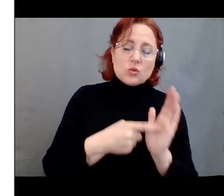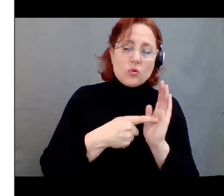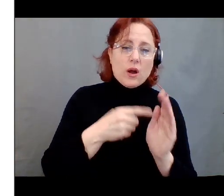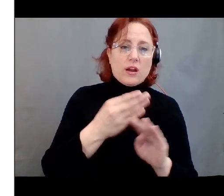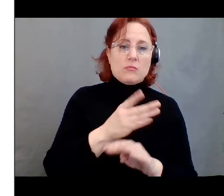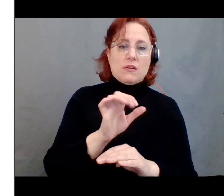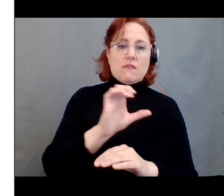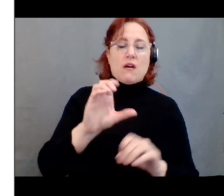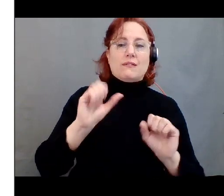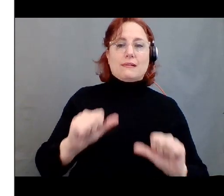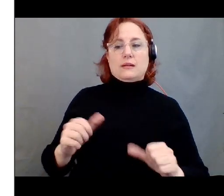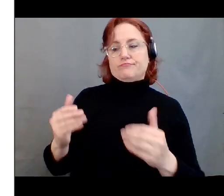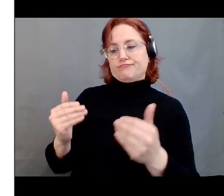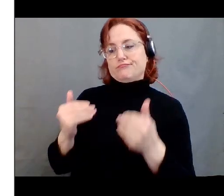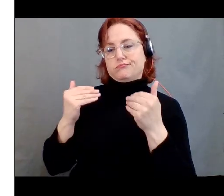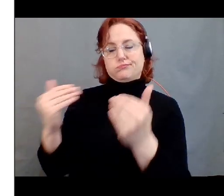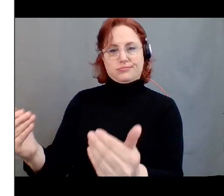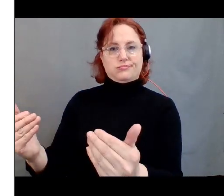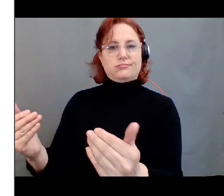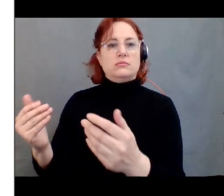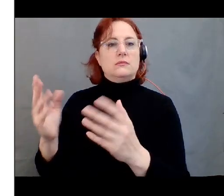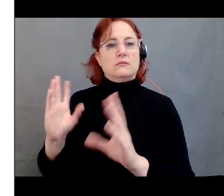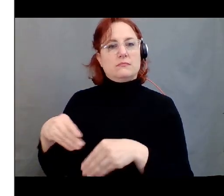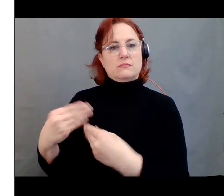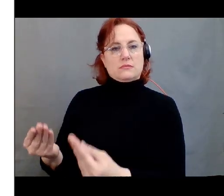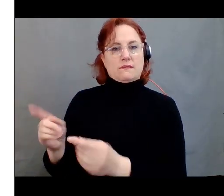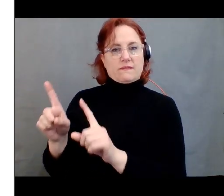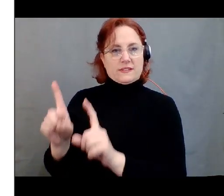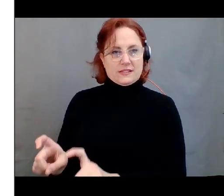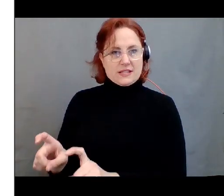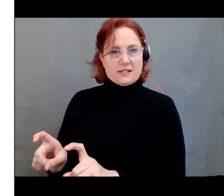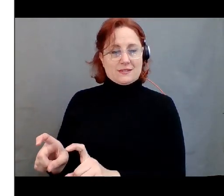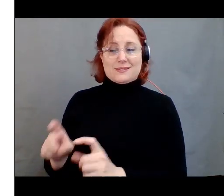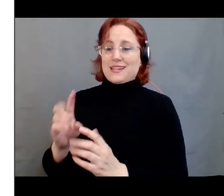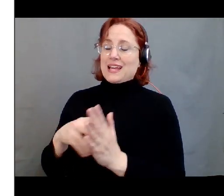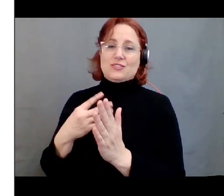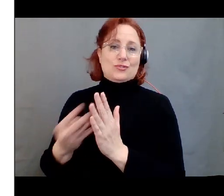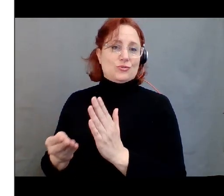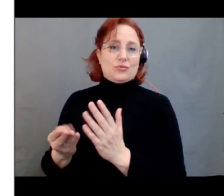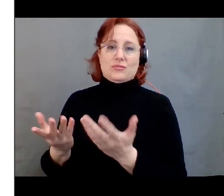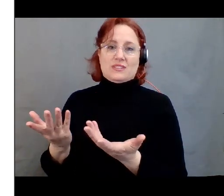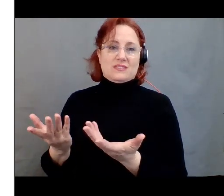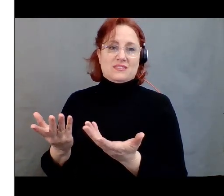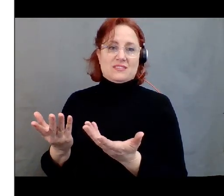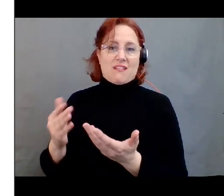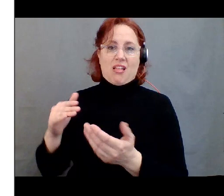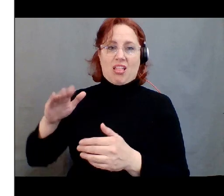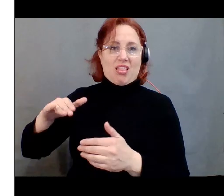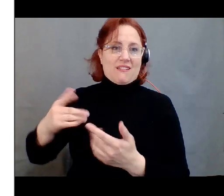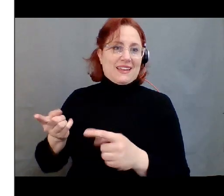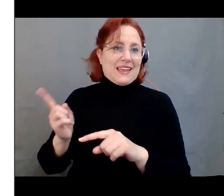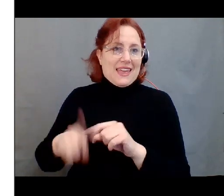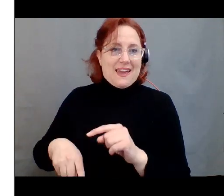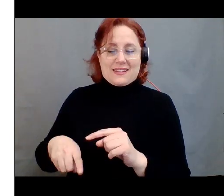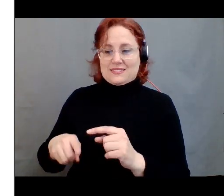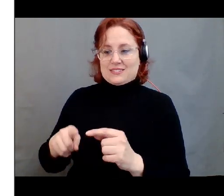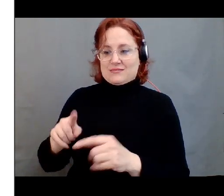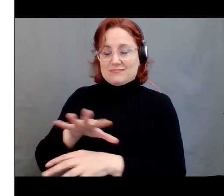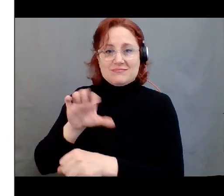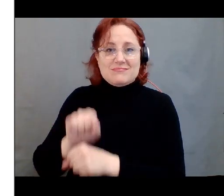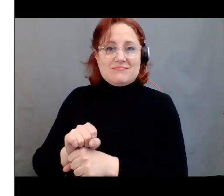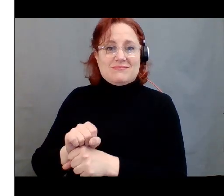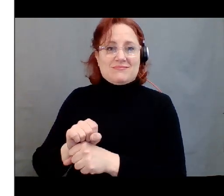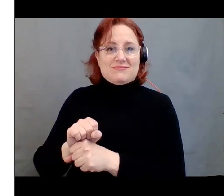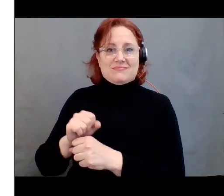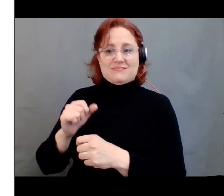course. Until the testing agreement is submitted, students cannot schedule an exam or quiz with ARC. You must respond to the